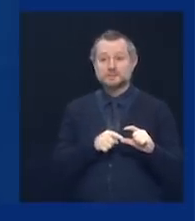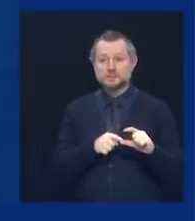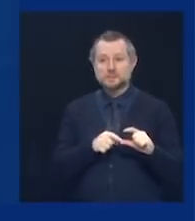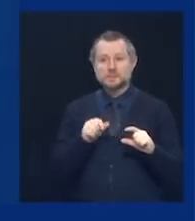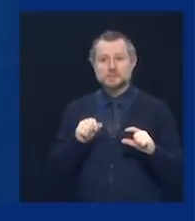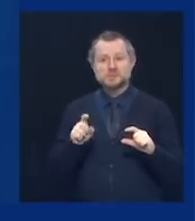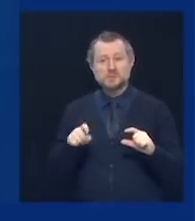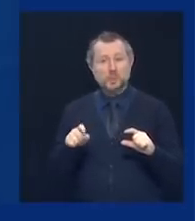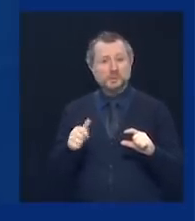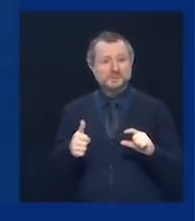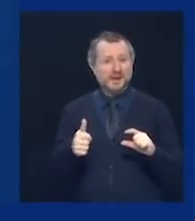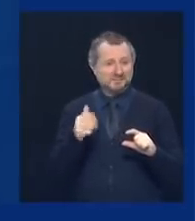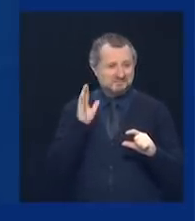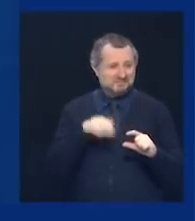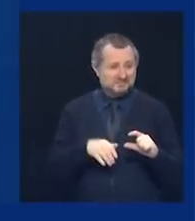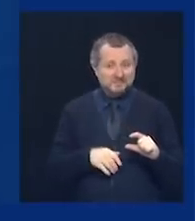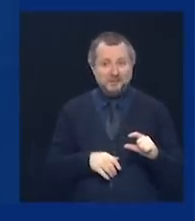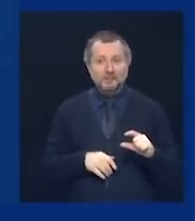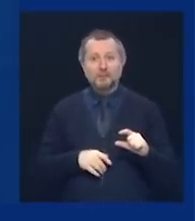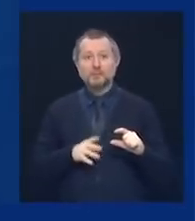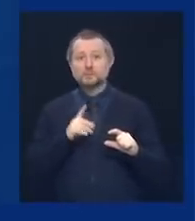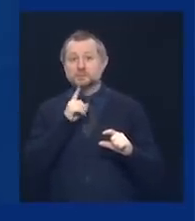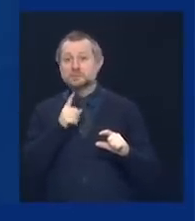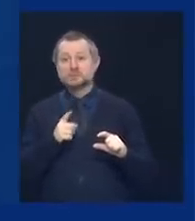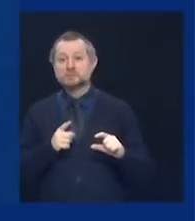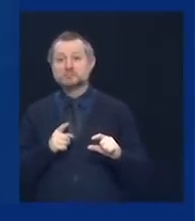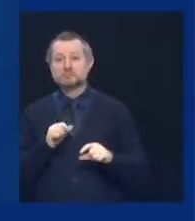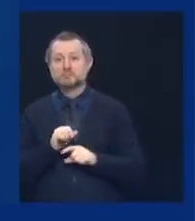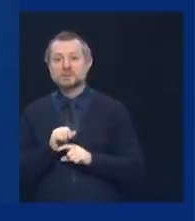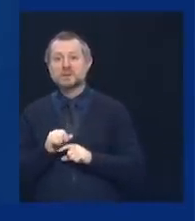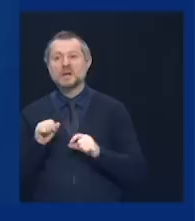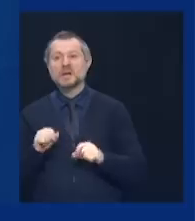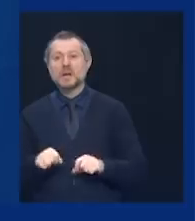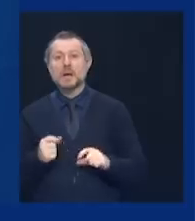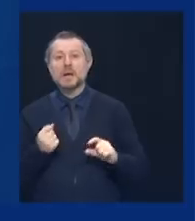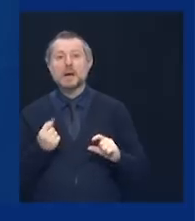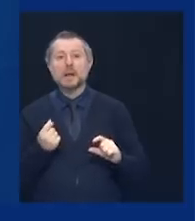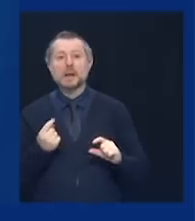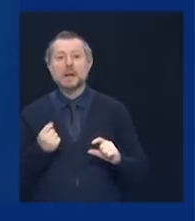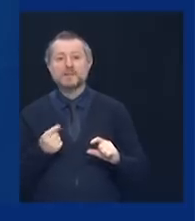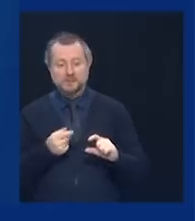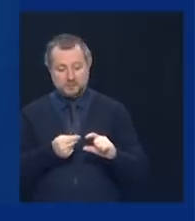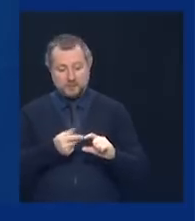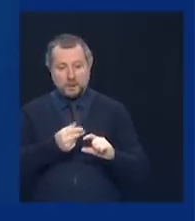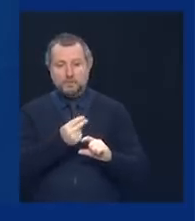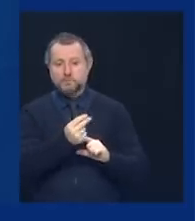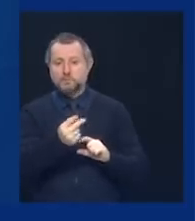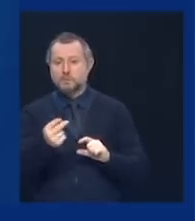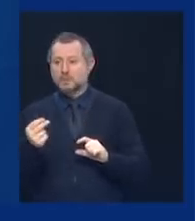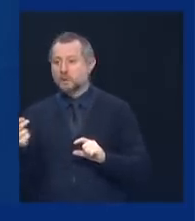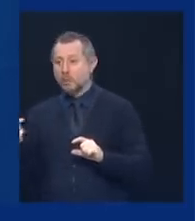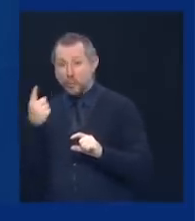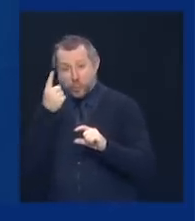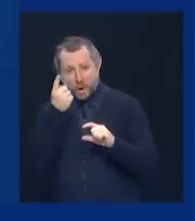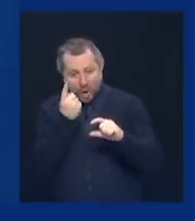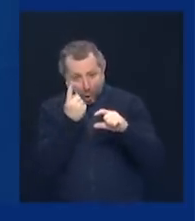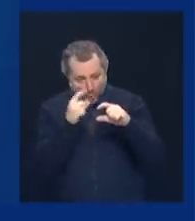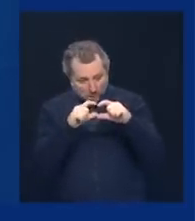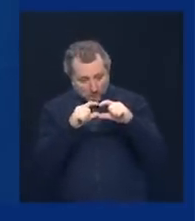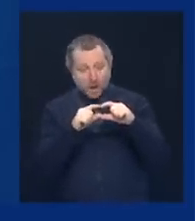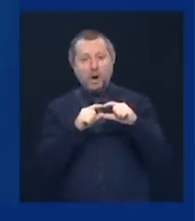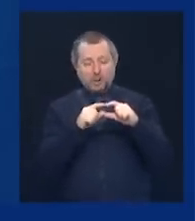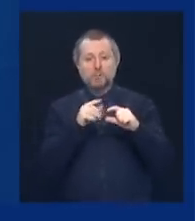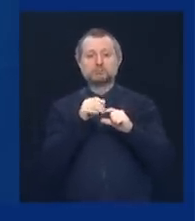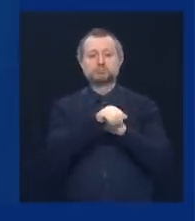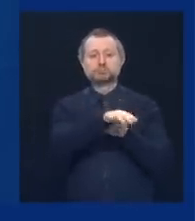doses. Actually, they're getting 11 doses per vial, which